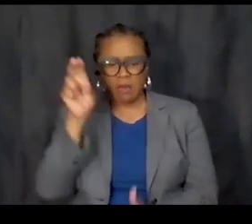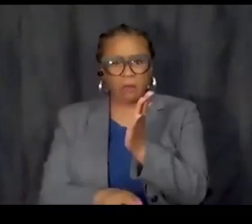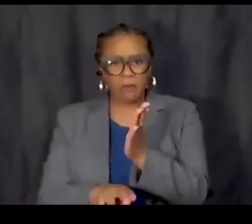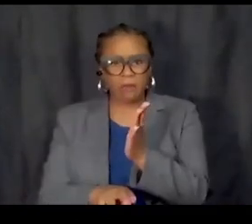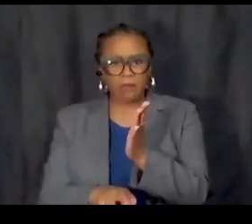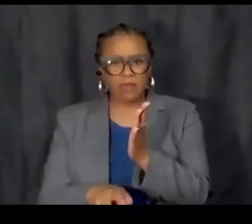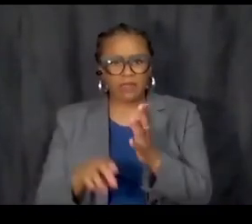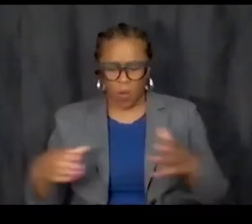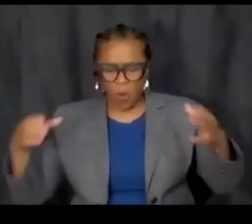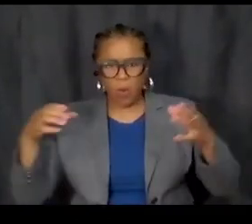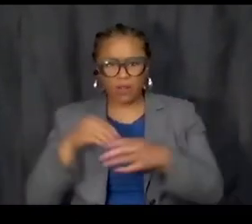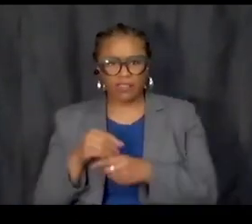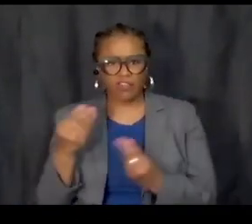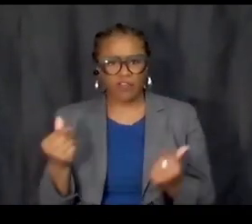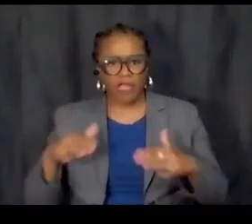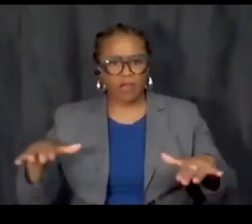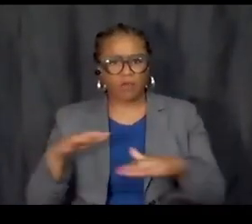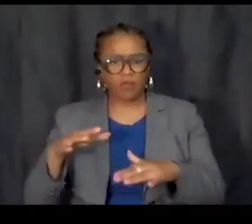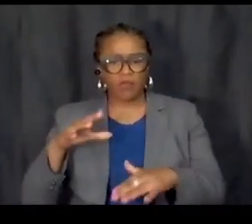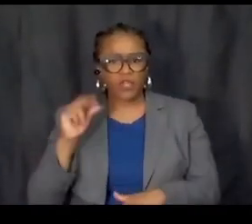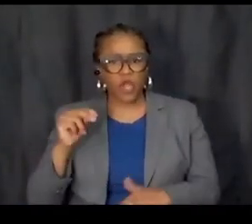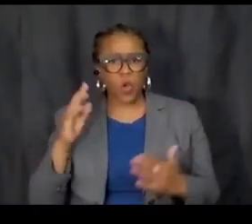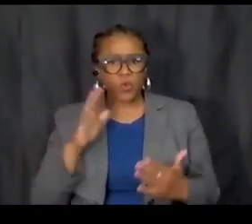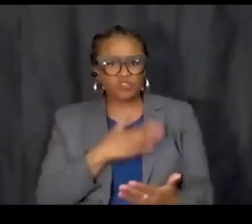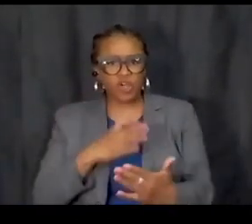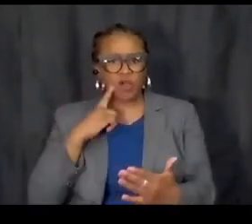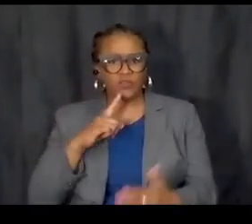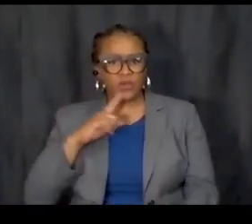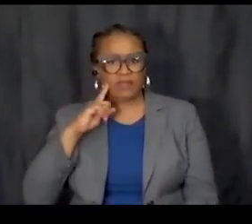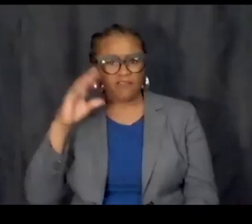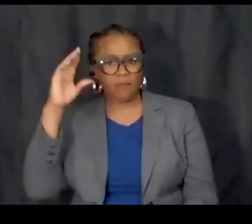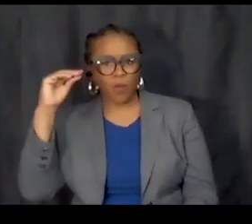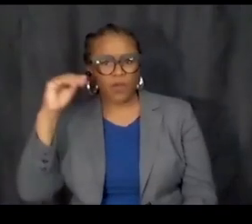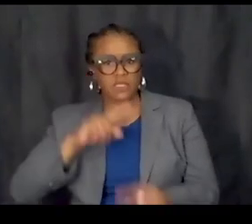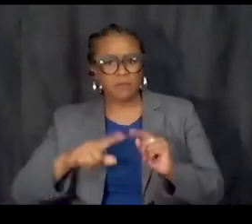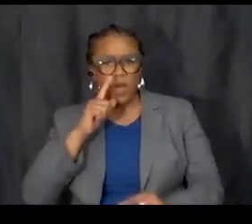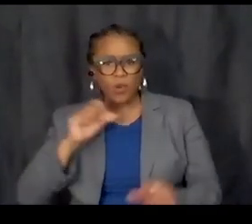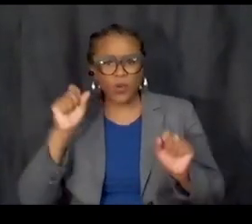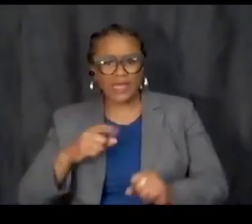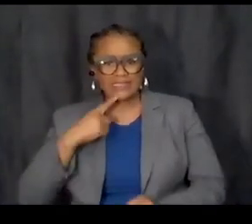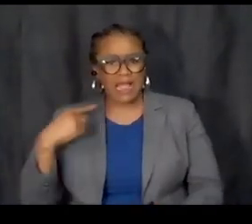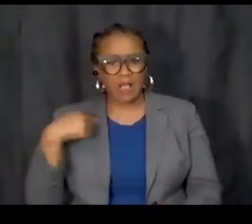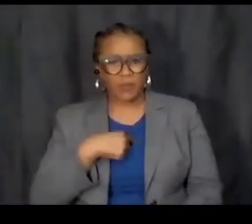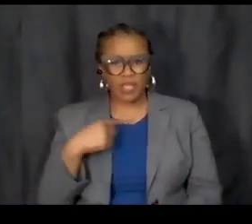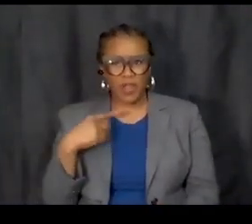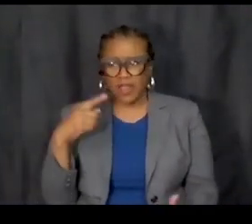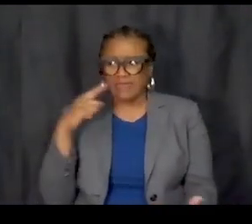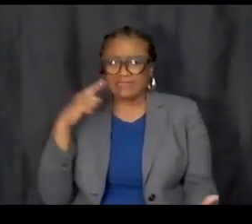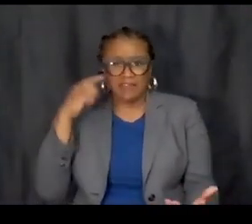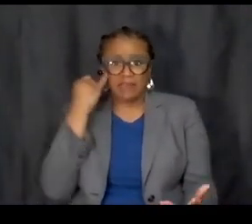ground. There are no hymns for deaf boys, but who can tell we're deaf without speaking to us?